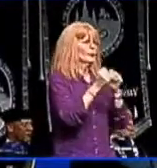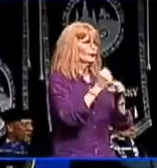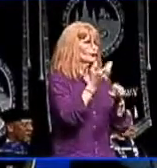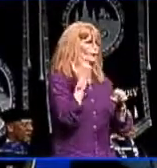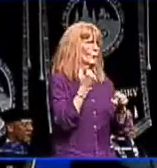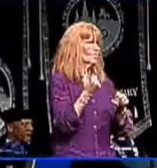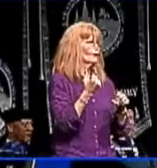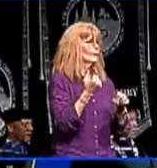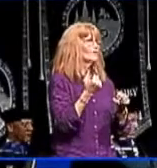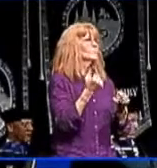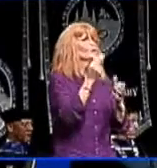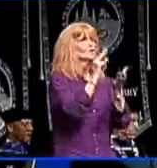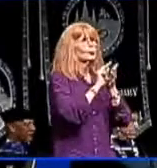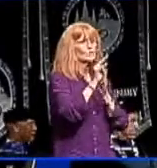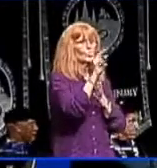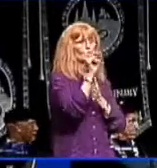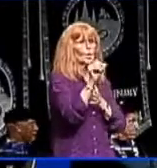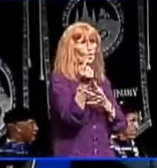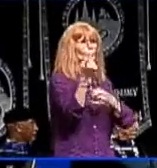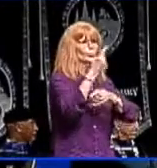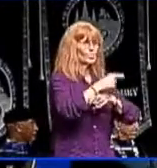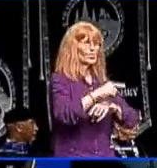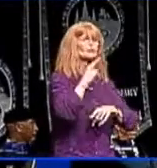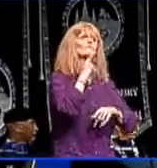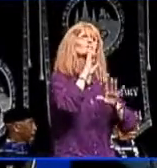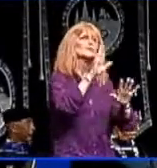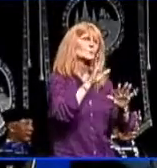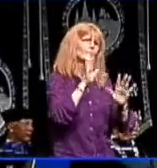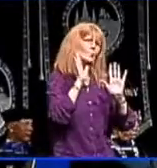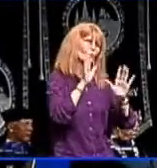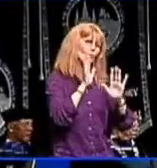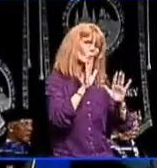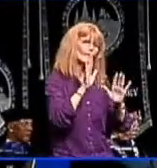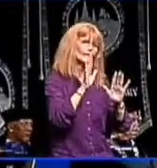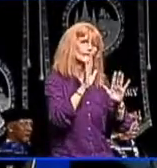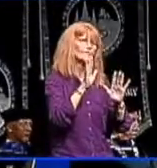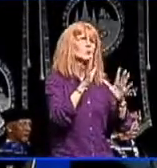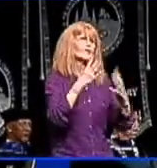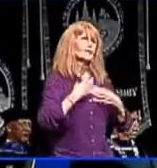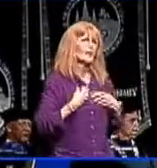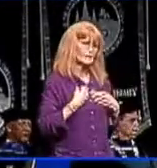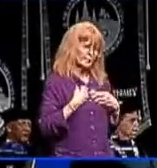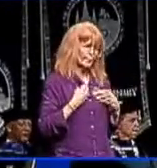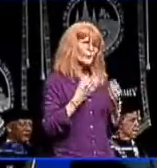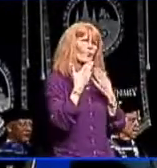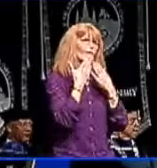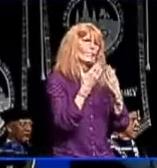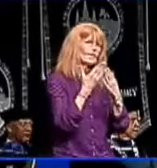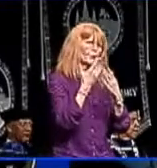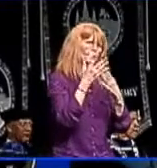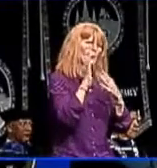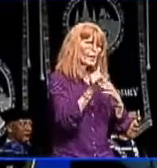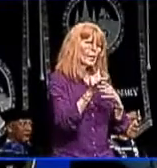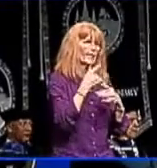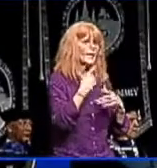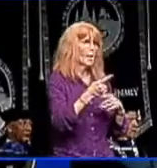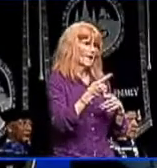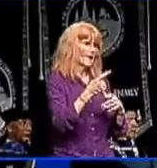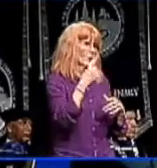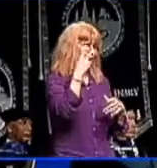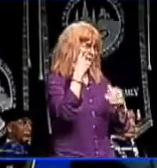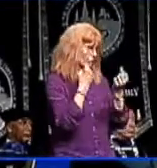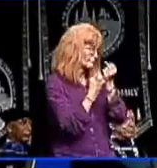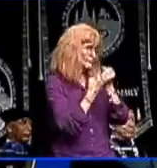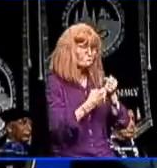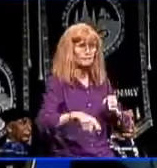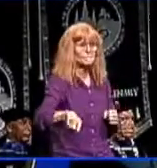today has gracefully fulfilled this obligation of gratitude. And for that, I commend all of